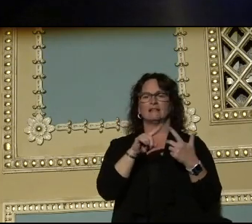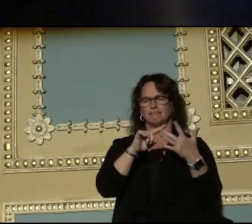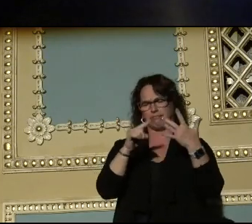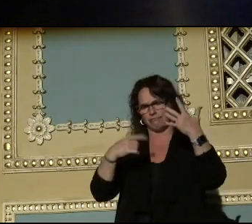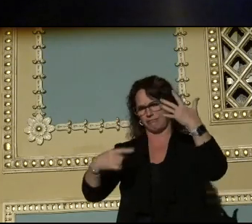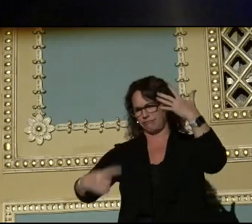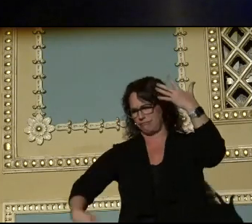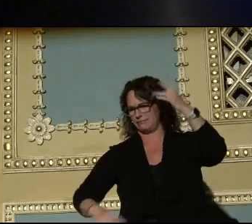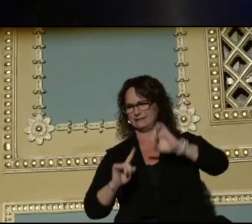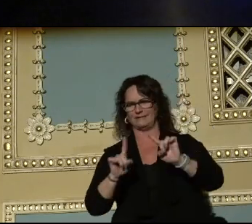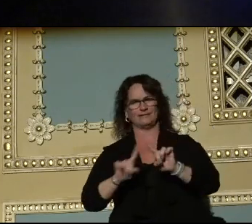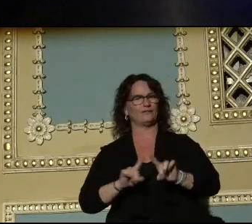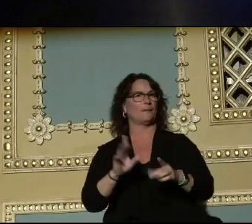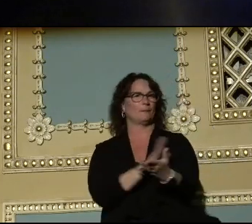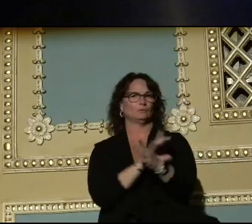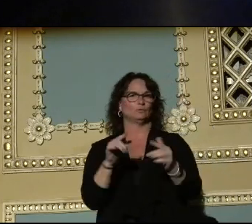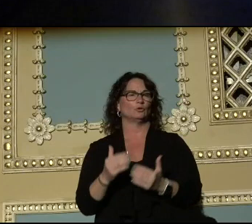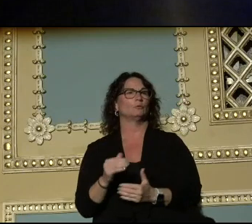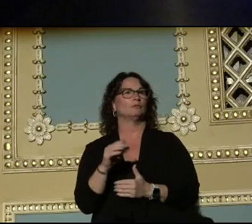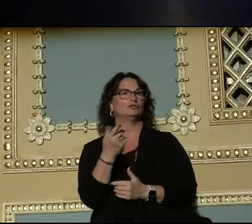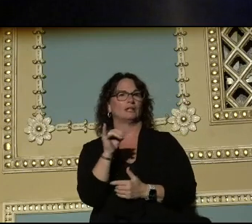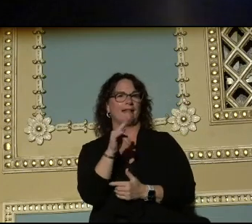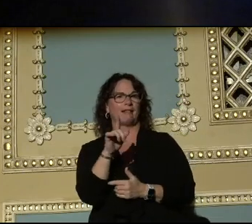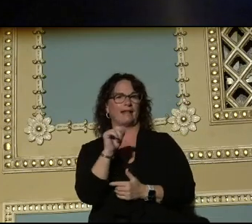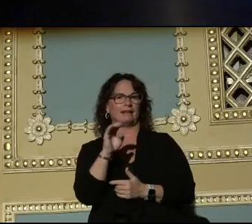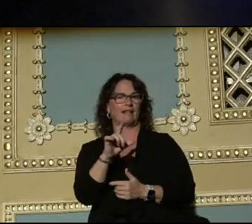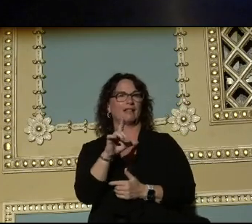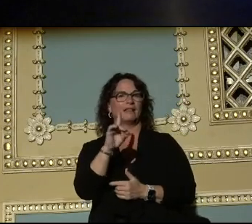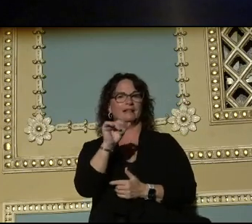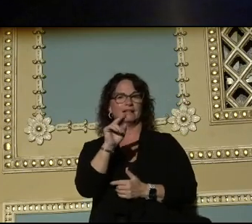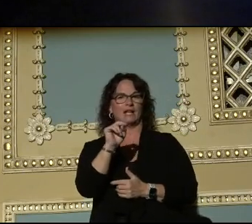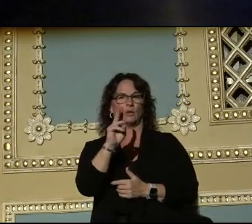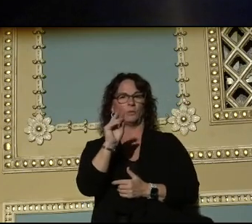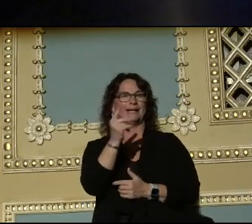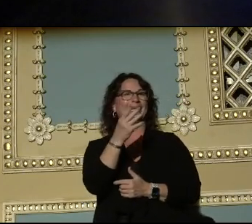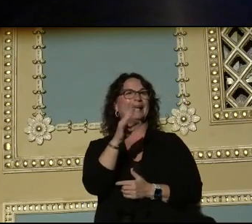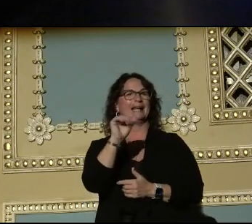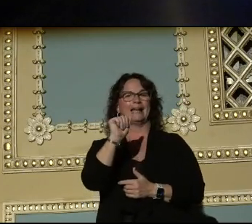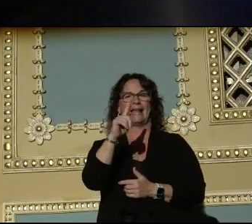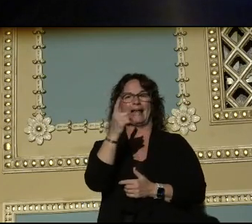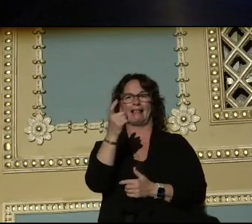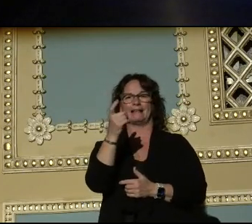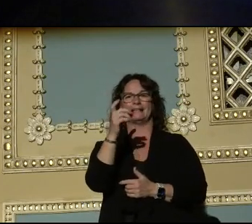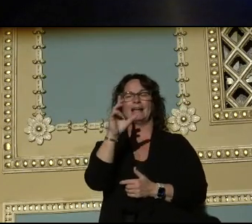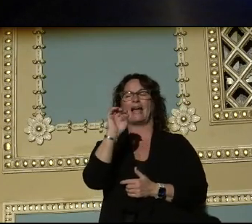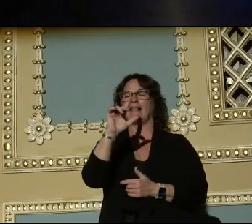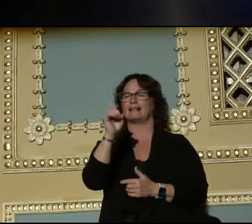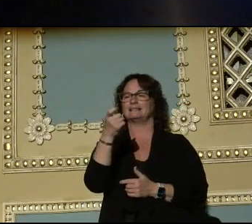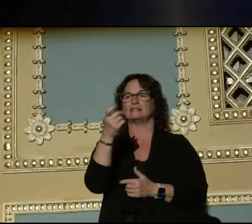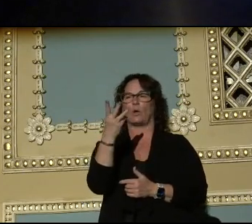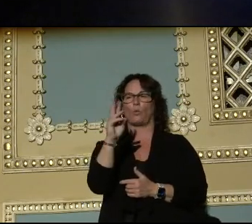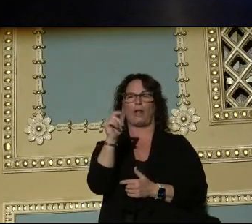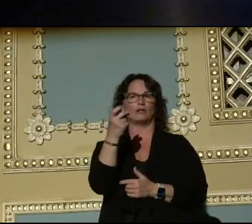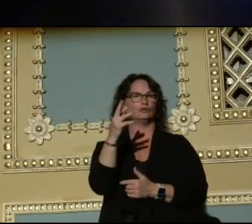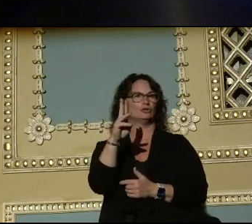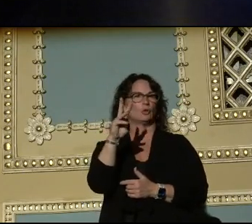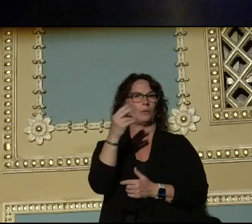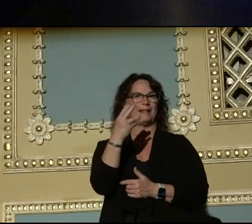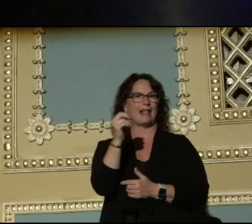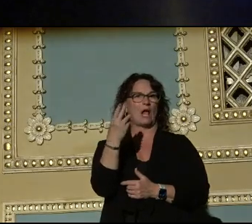and Guns N' Roses. Welcome Janelle Kendall, Dan Whitty, and Alex Kendall, Walter's Wheelhouse.